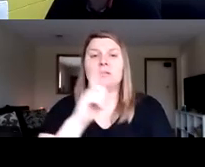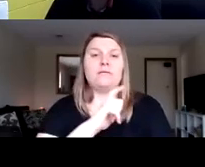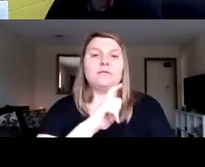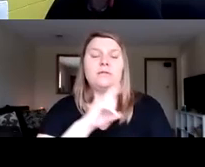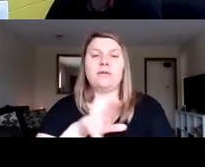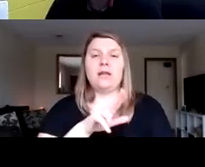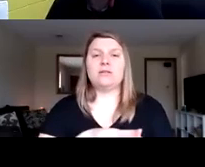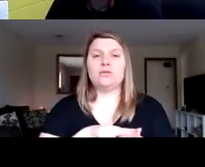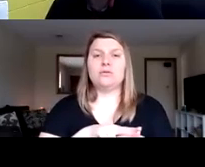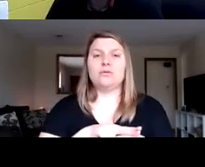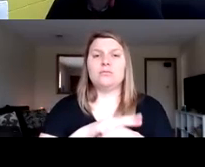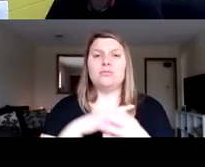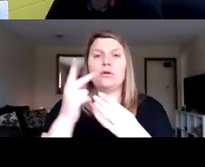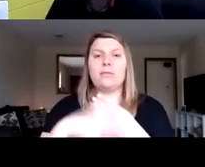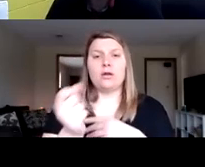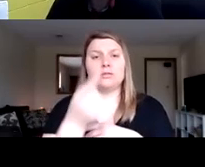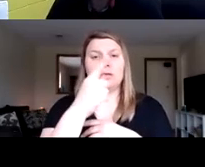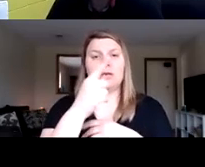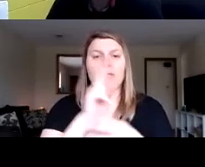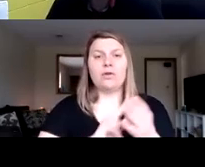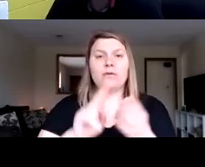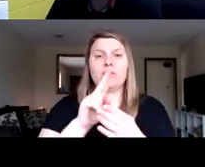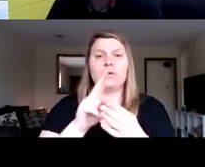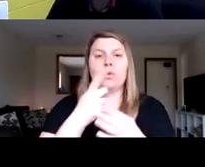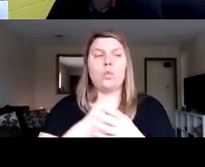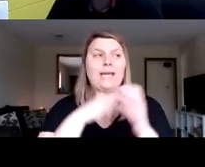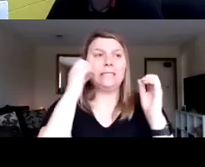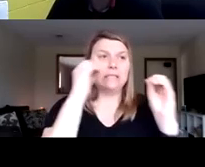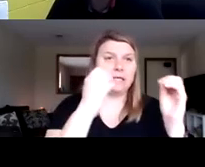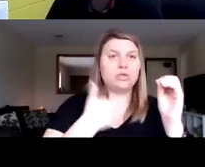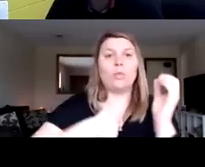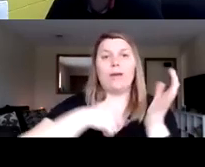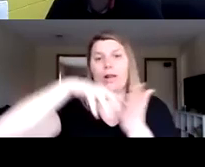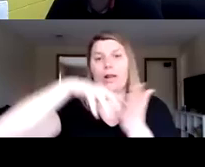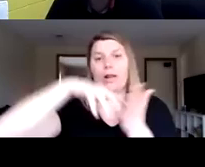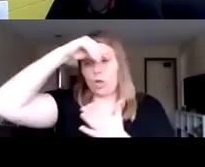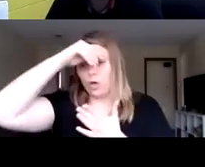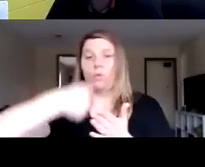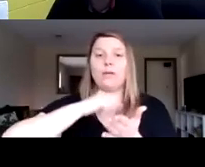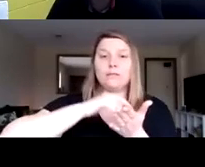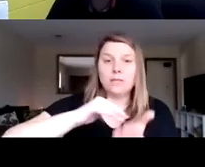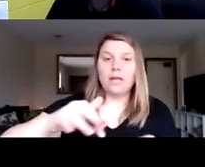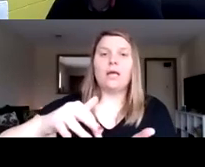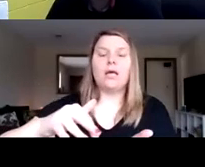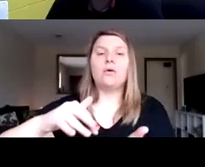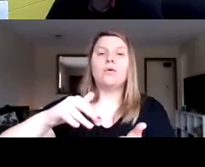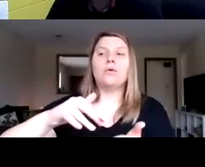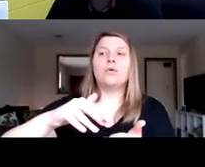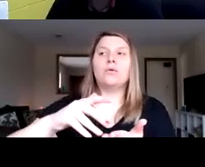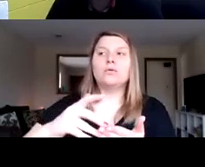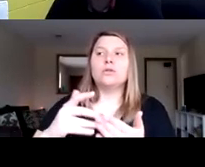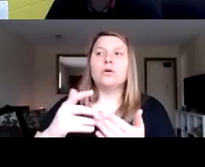really understood that as a university, like we teach, we learn, we study, and so